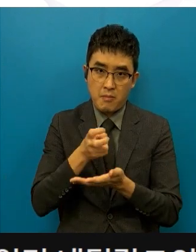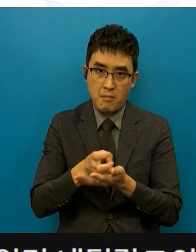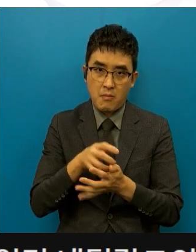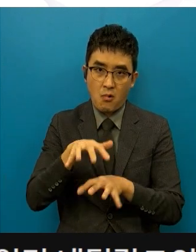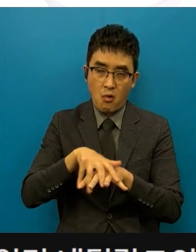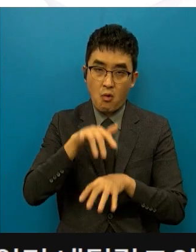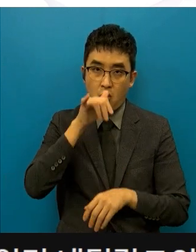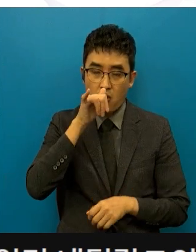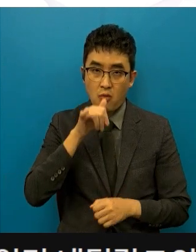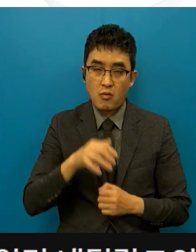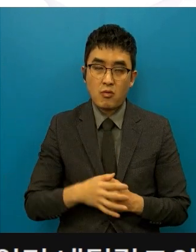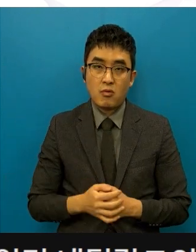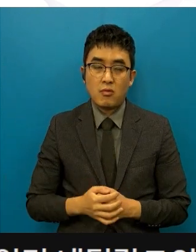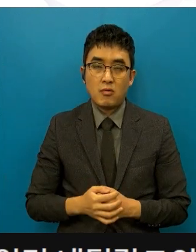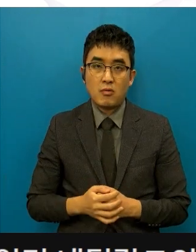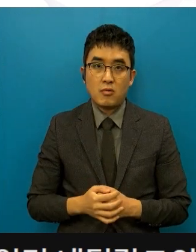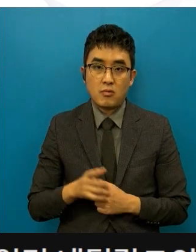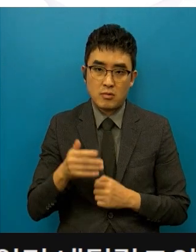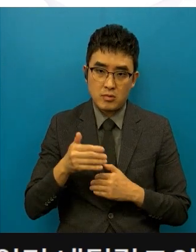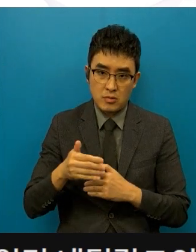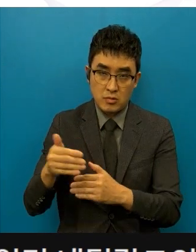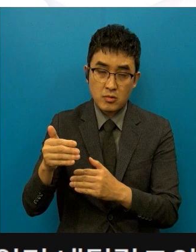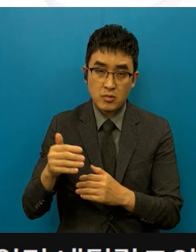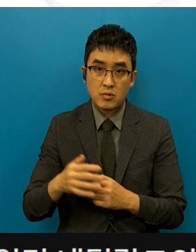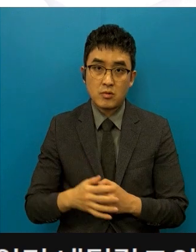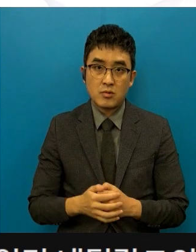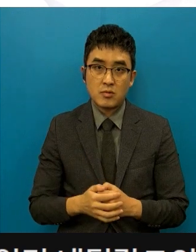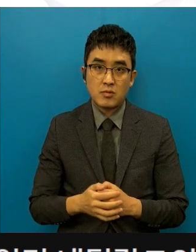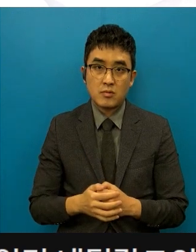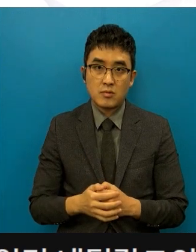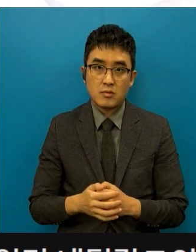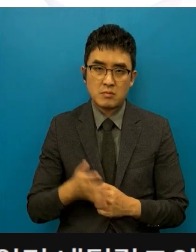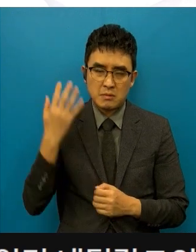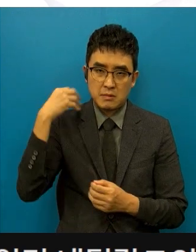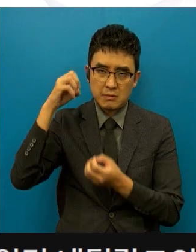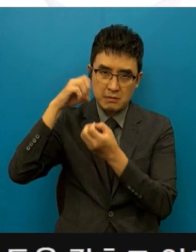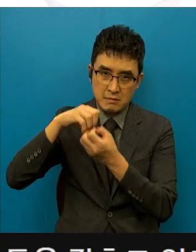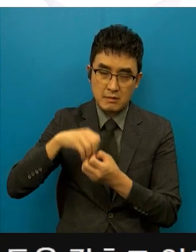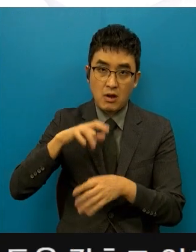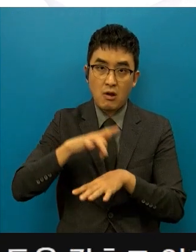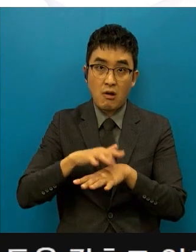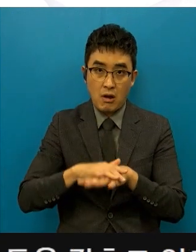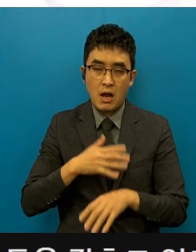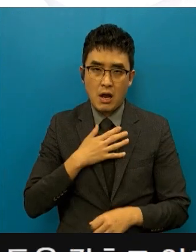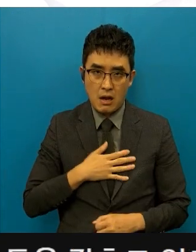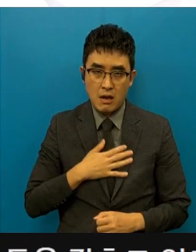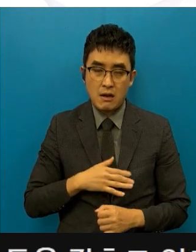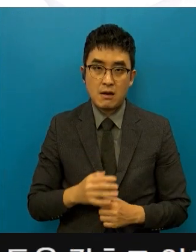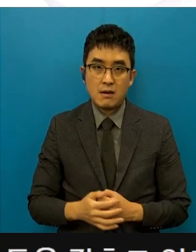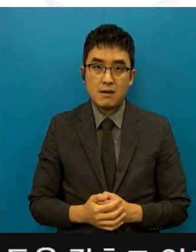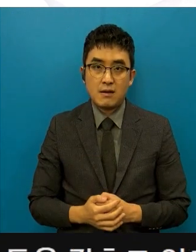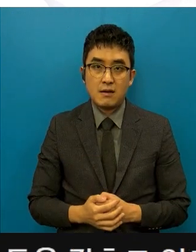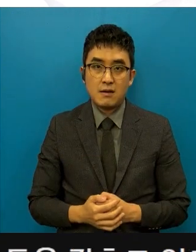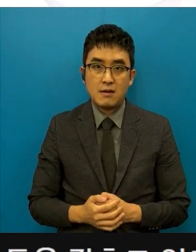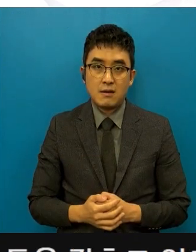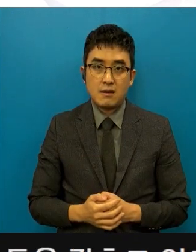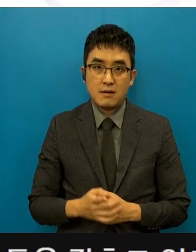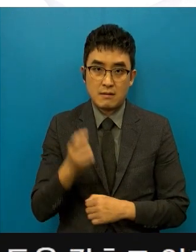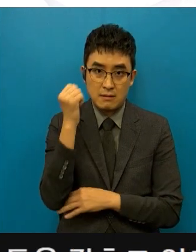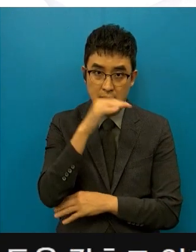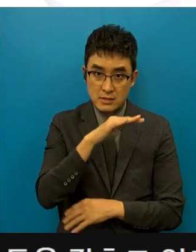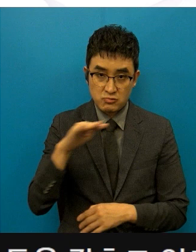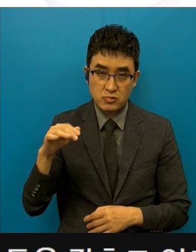always publishes guidelines or opinions or reports, very detailed to guide the physicians